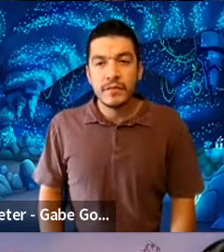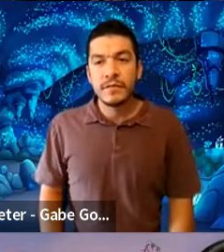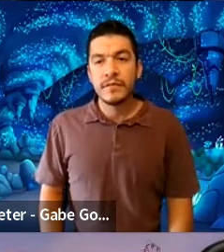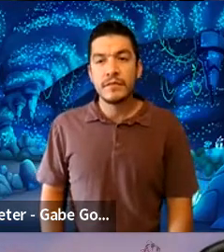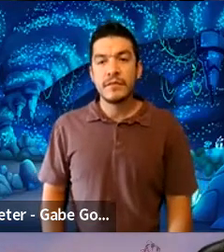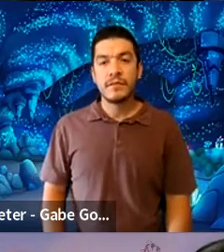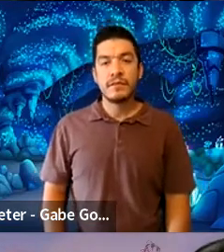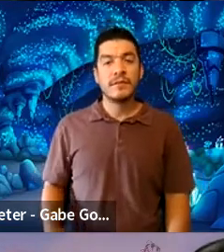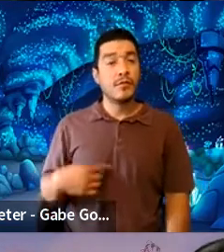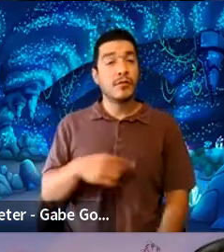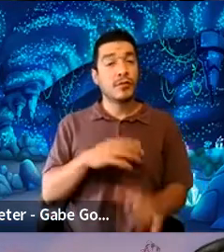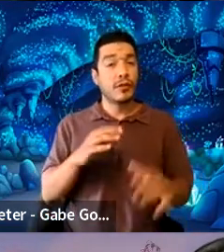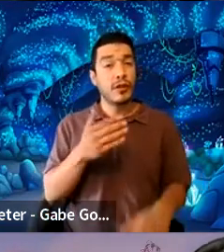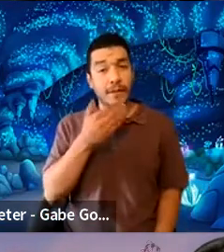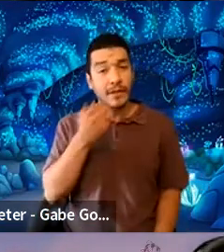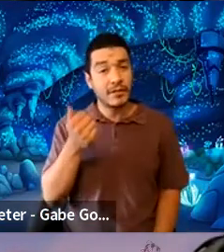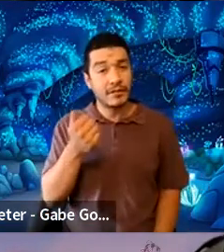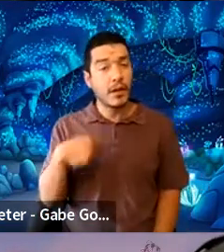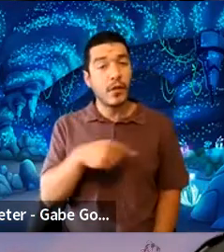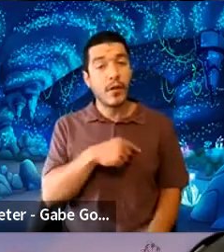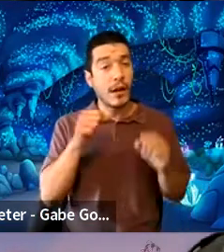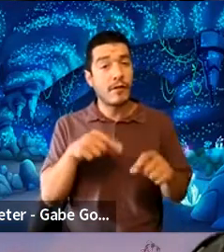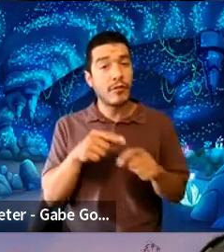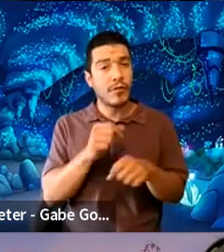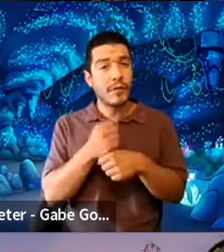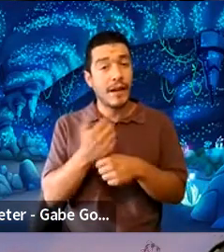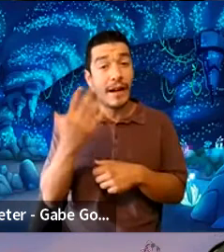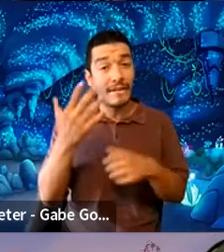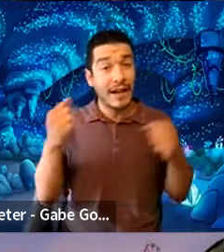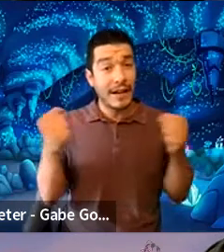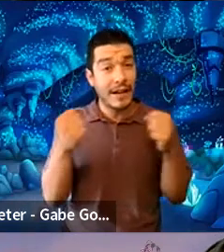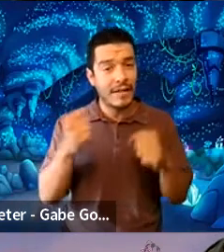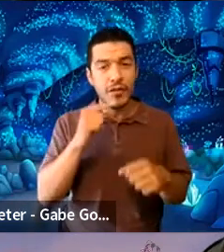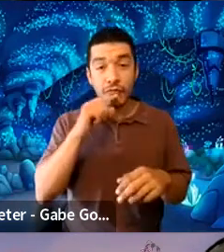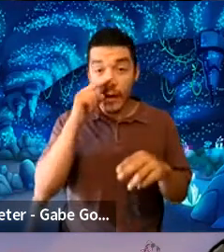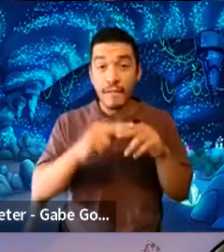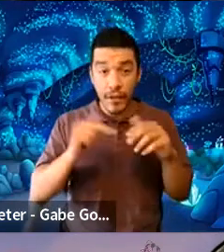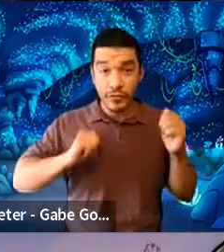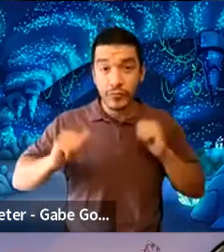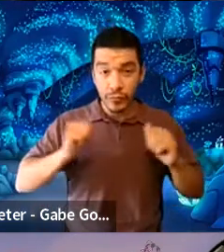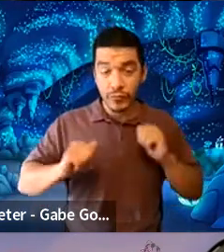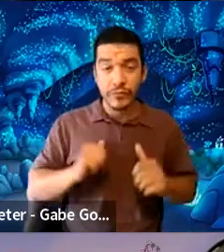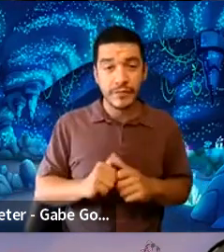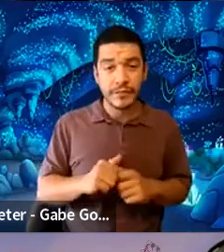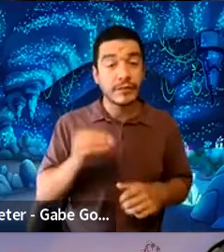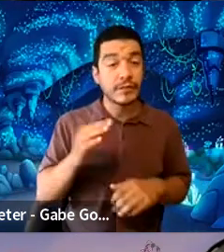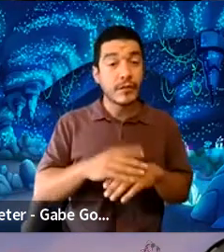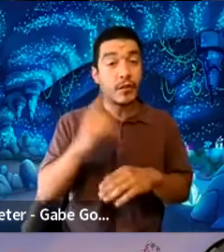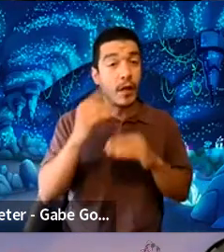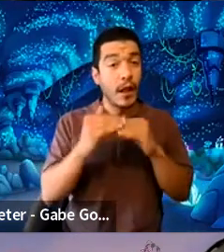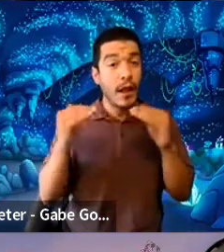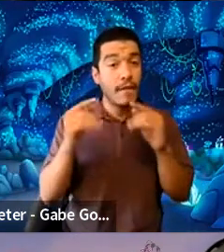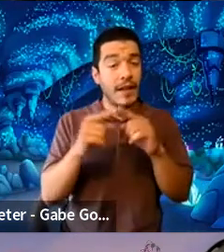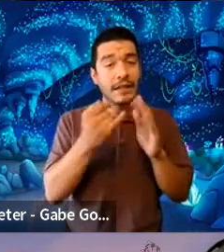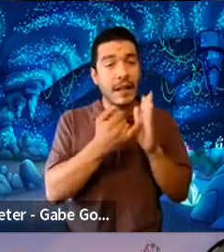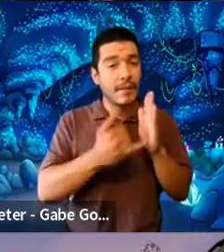Do our best. We were able to make 5 seasons of a really fun show. And on one level, as an